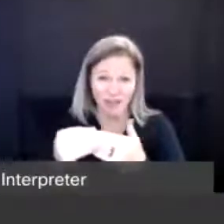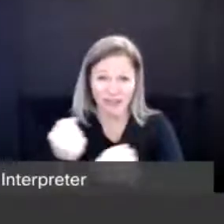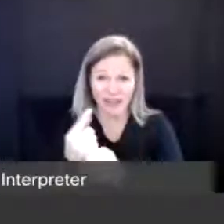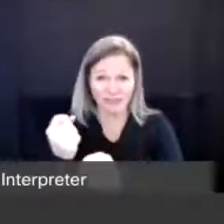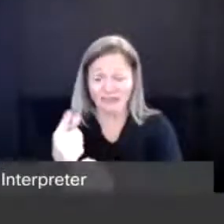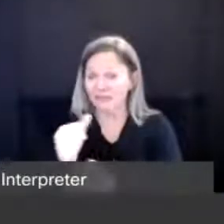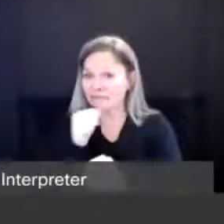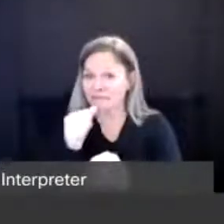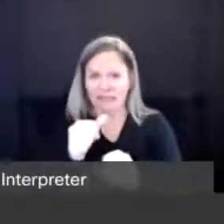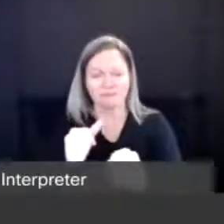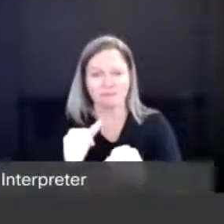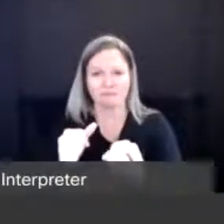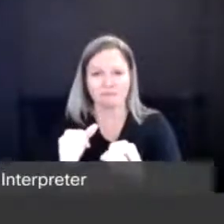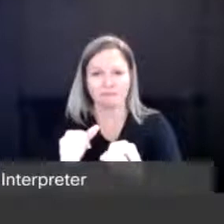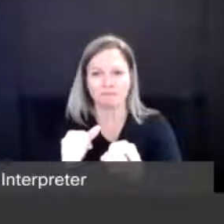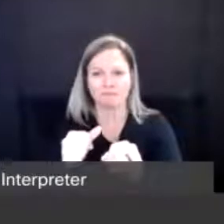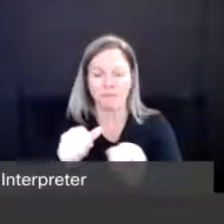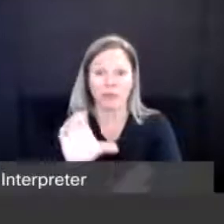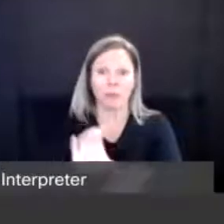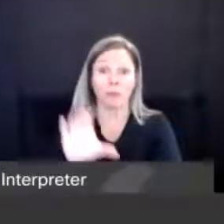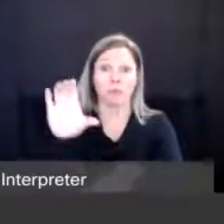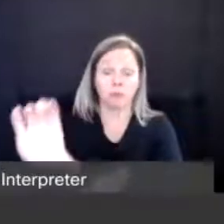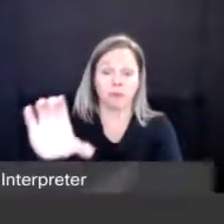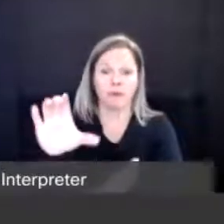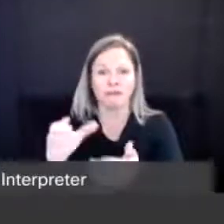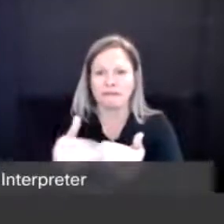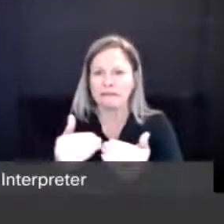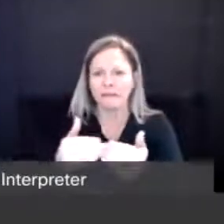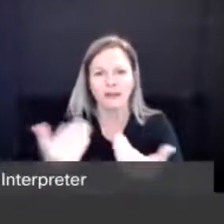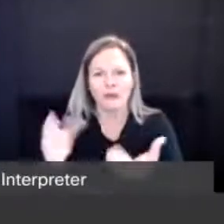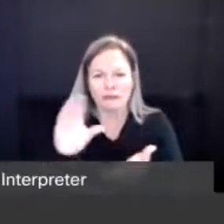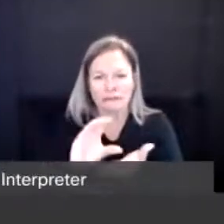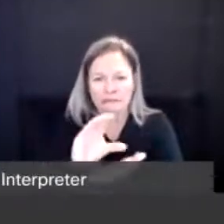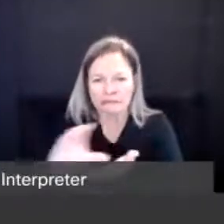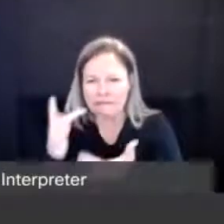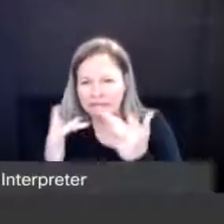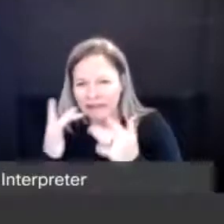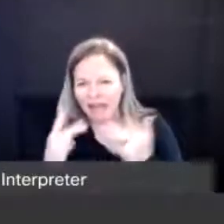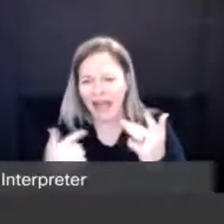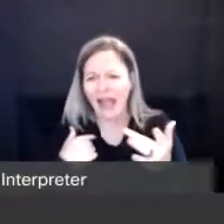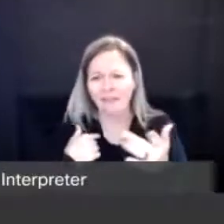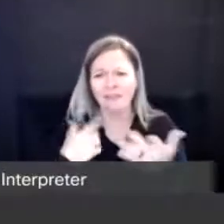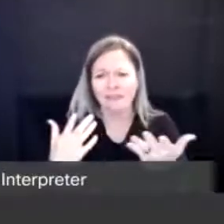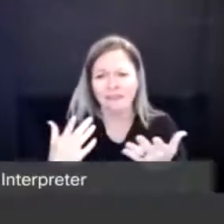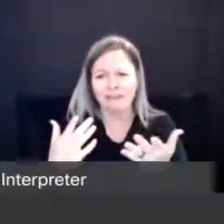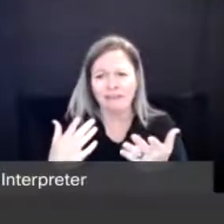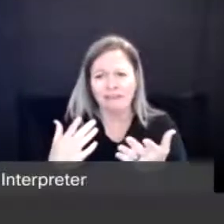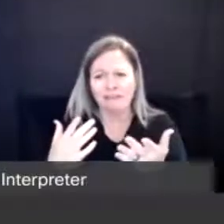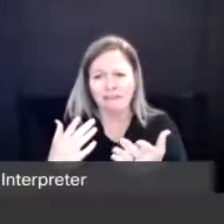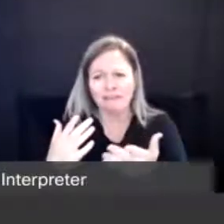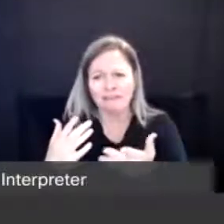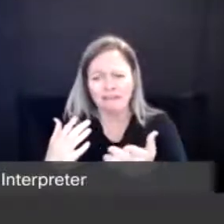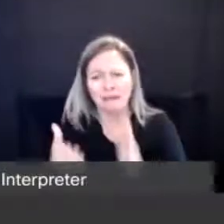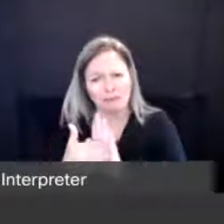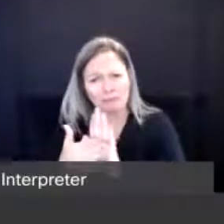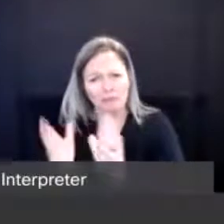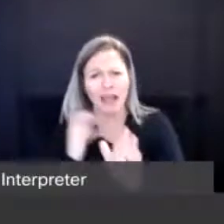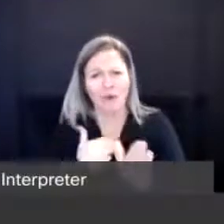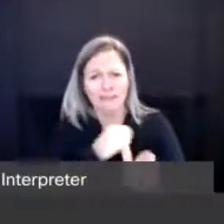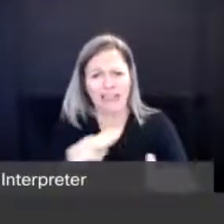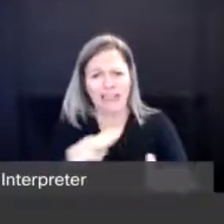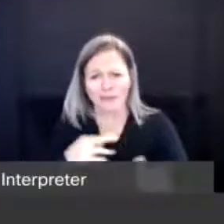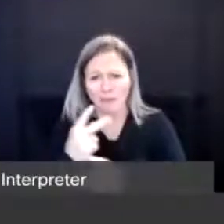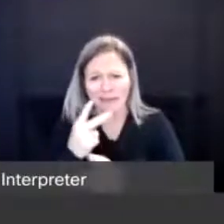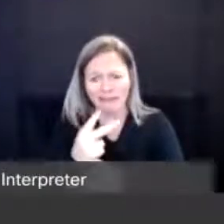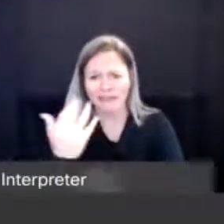So I would comment that our staff have done a fantastic job of maintaining this 1929 structure, but we're at the point now that it's going to